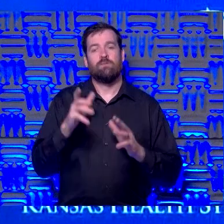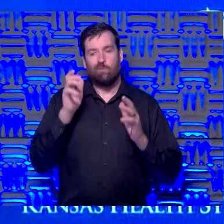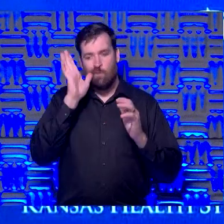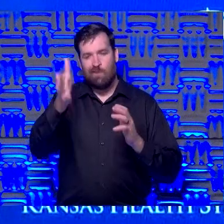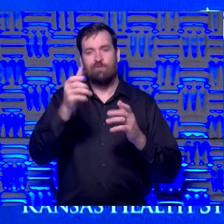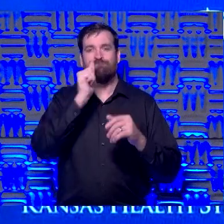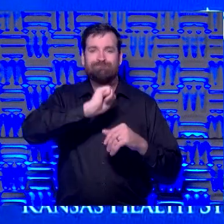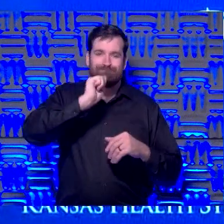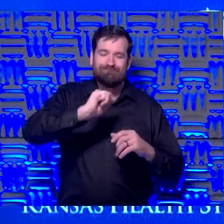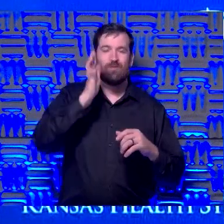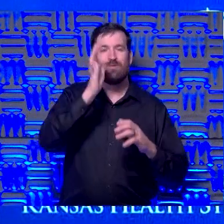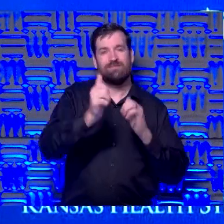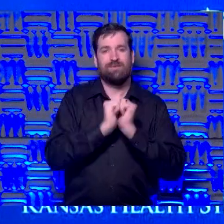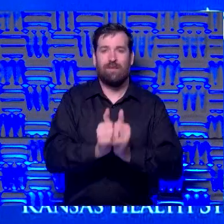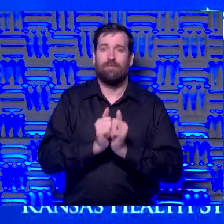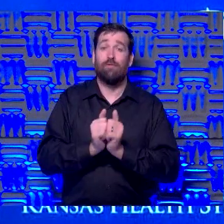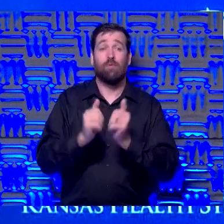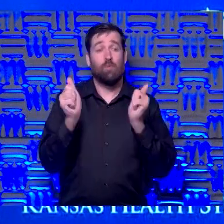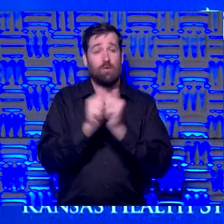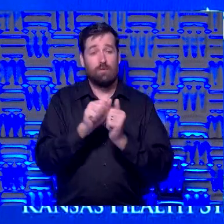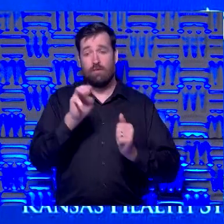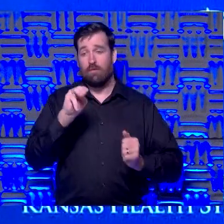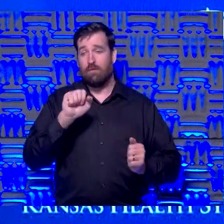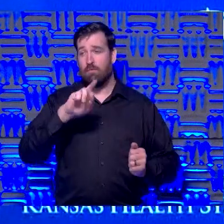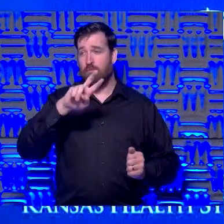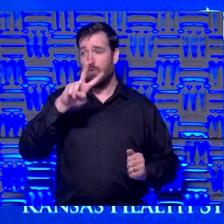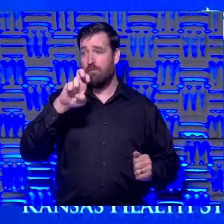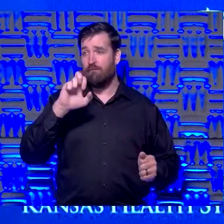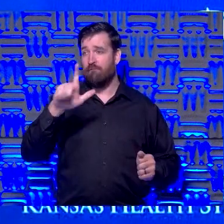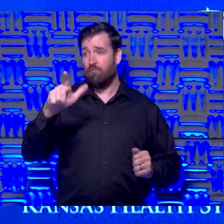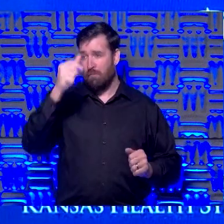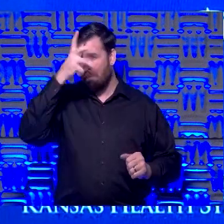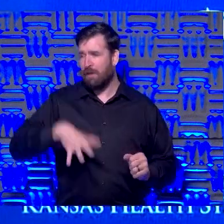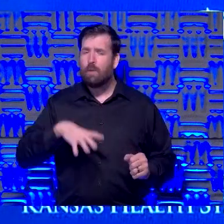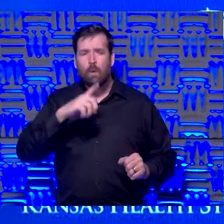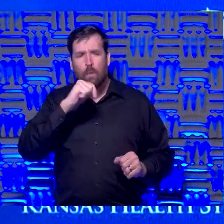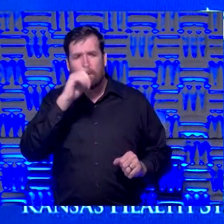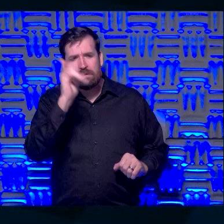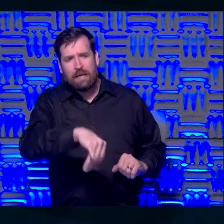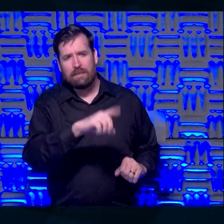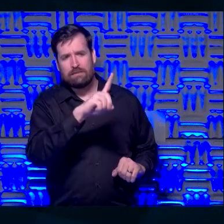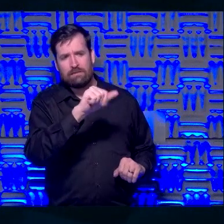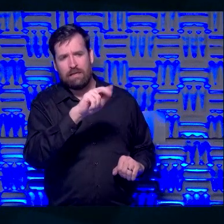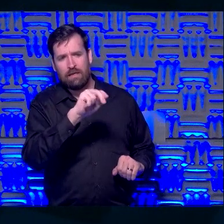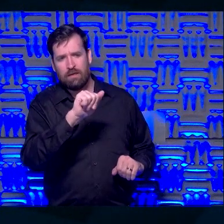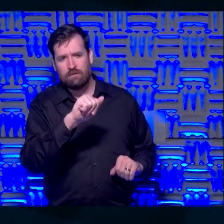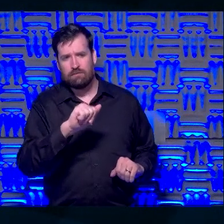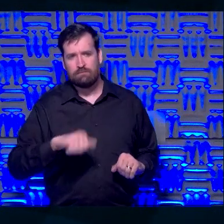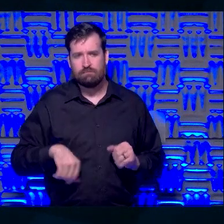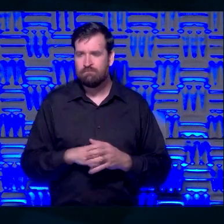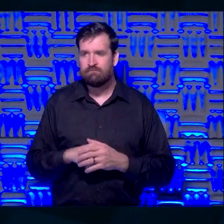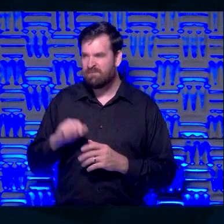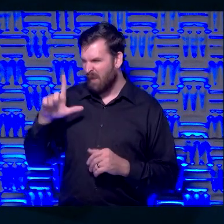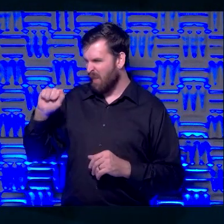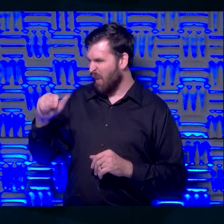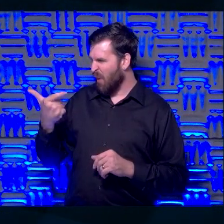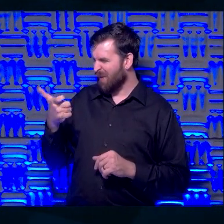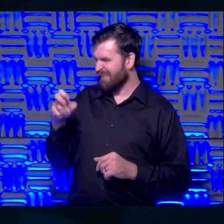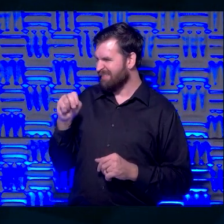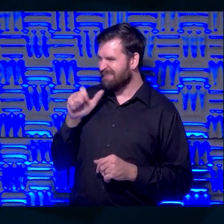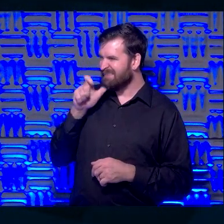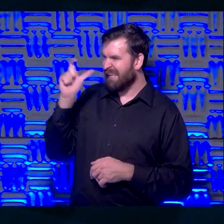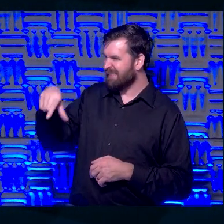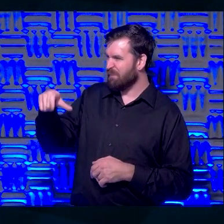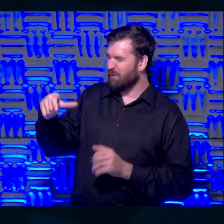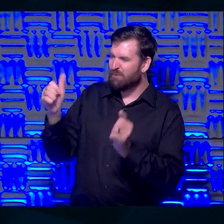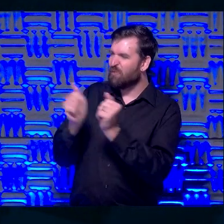together. And we're going to do it right there with Marvel Man. Dana, who is this Marvel Man right here? Yeah, Logan, you weren't supposed to put that up there with the